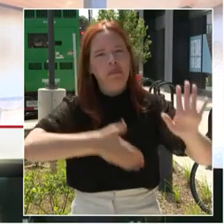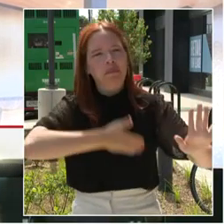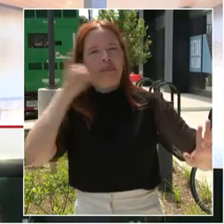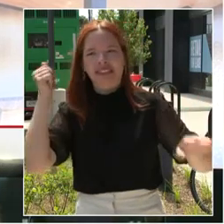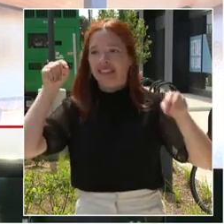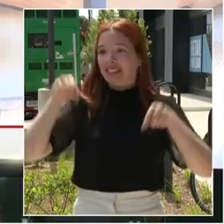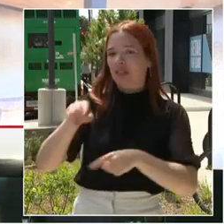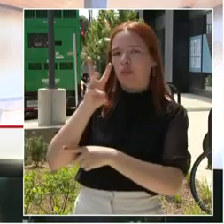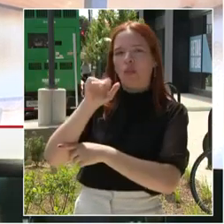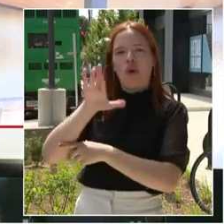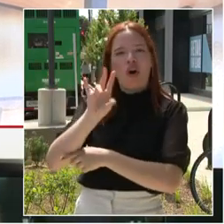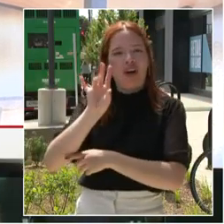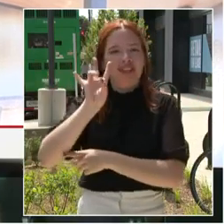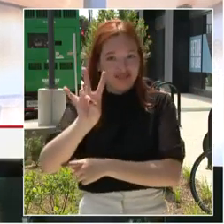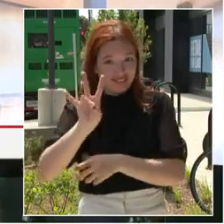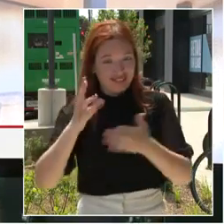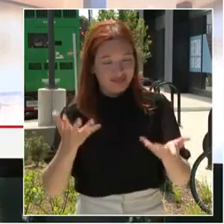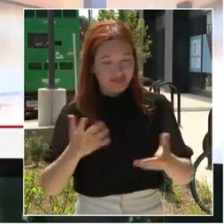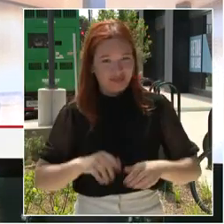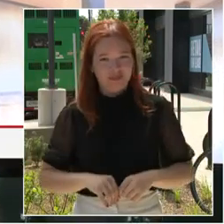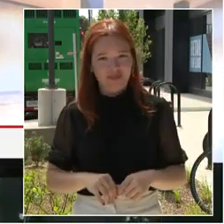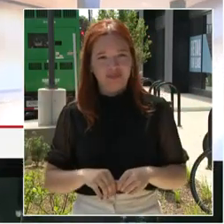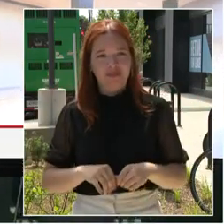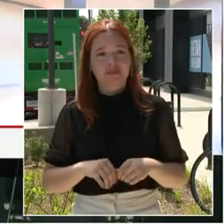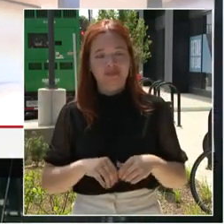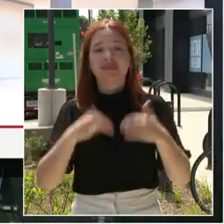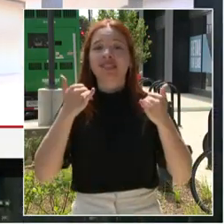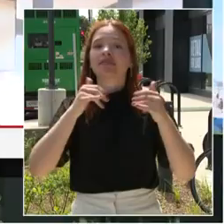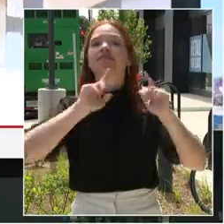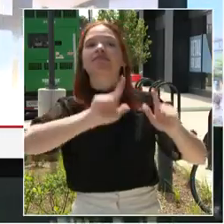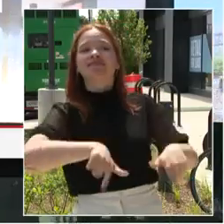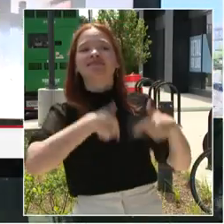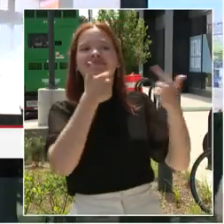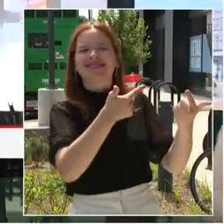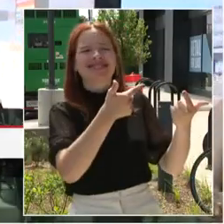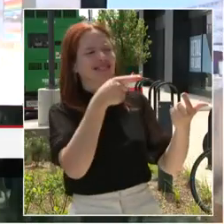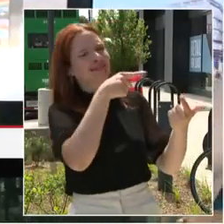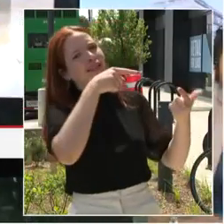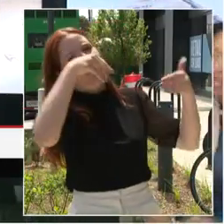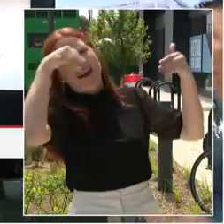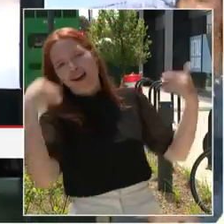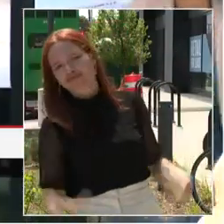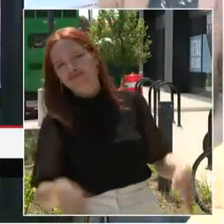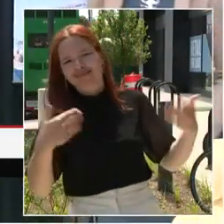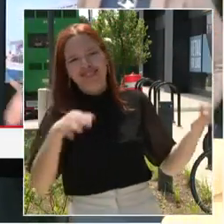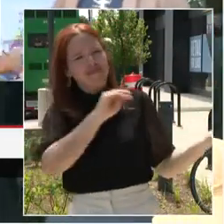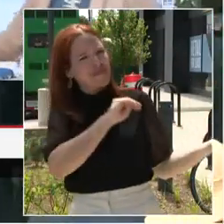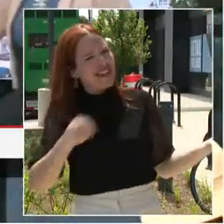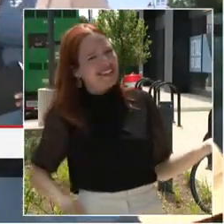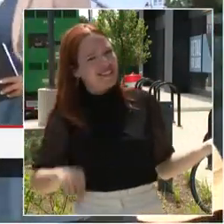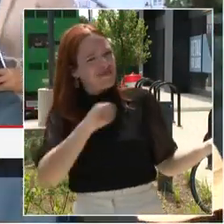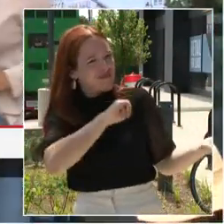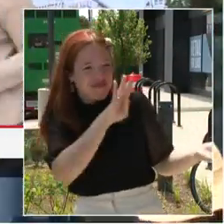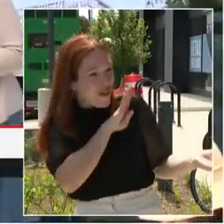that, I'd like to introduce our illustrious mayor, third-term mayor, Mayor Muriel Bowser.